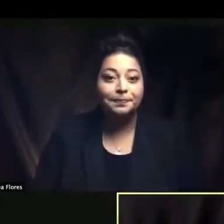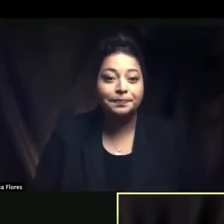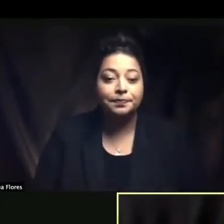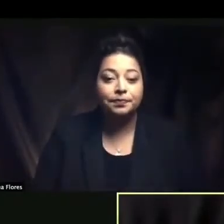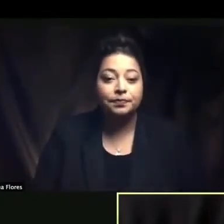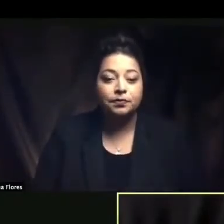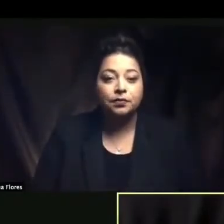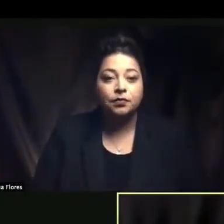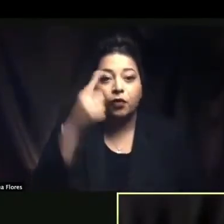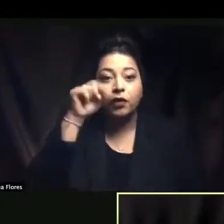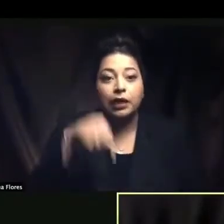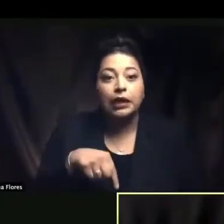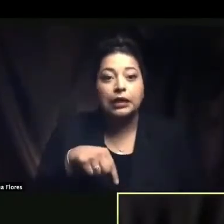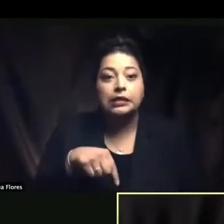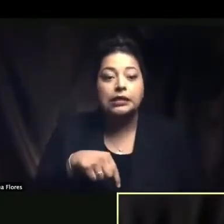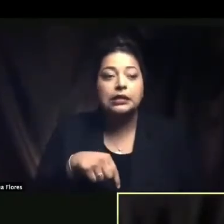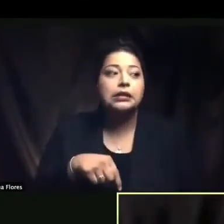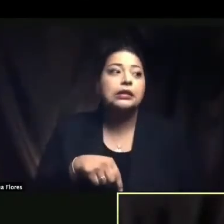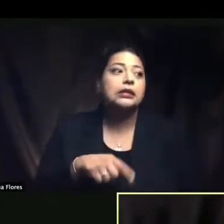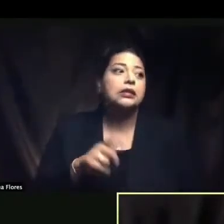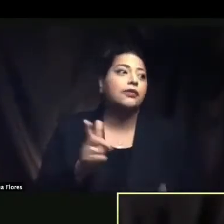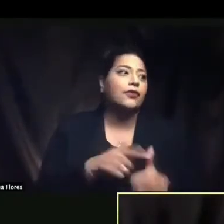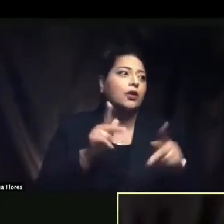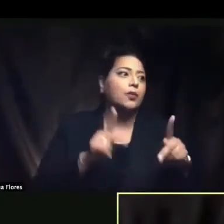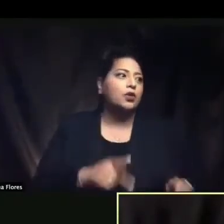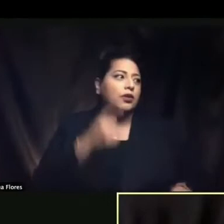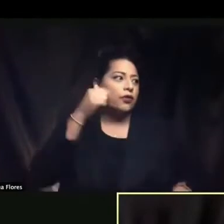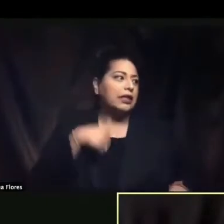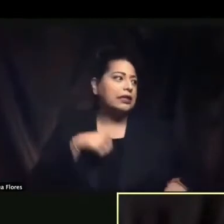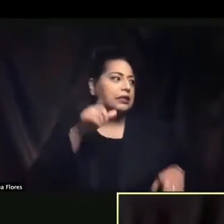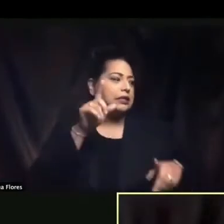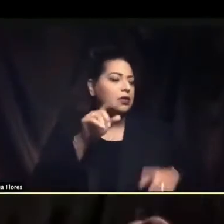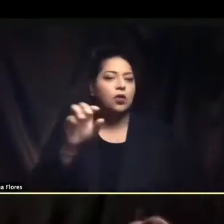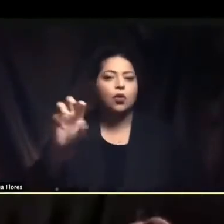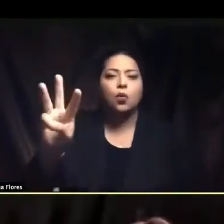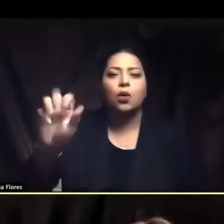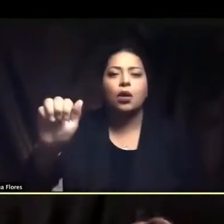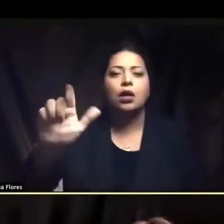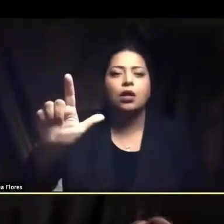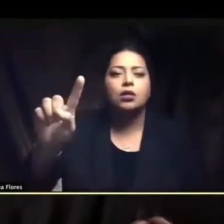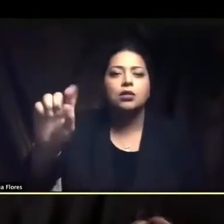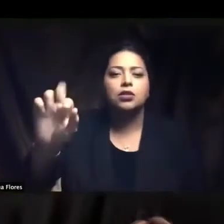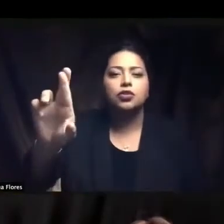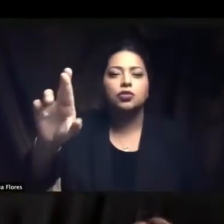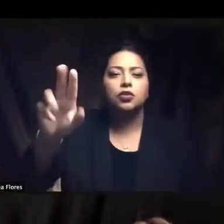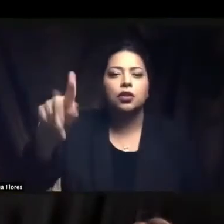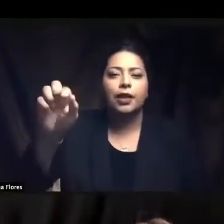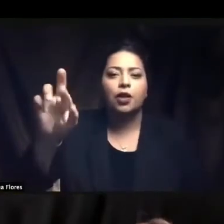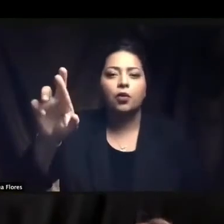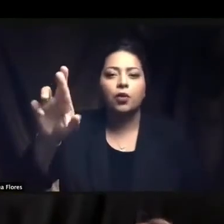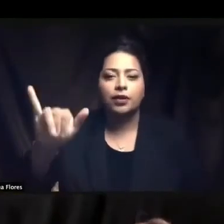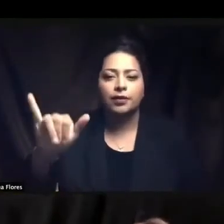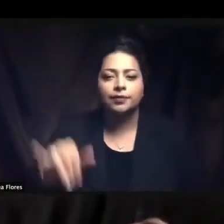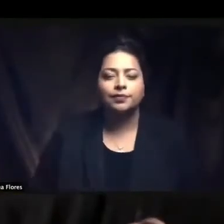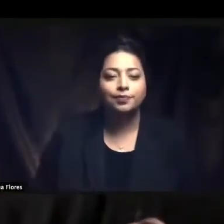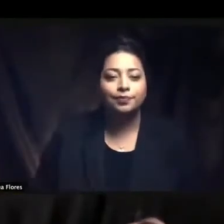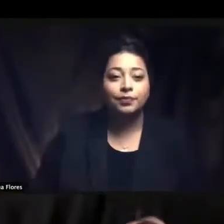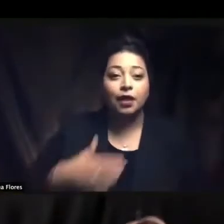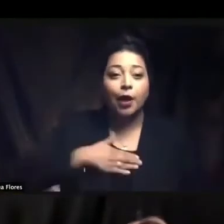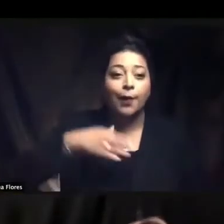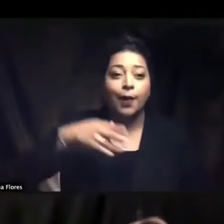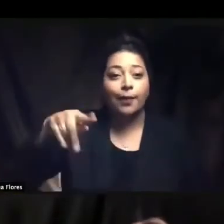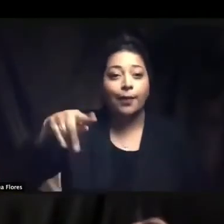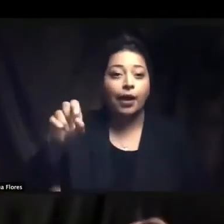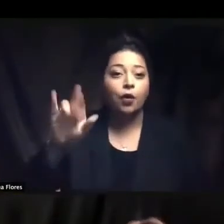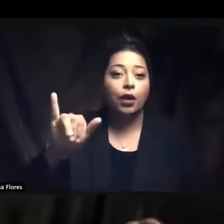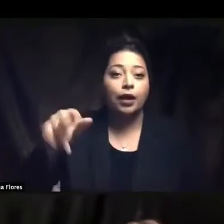for this, we're on question number 5. The first person to answer this is Walter Perry. In the Perry plan, we specifically are going